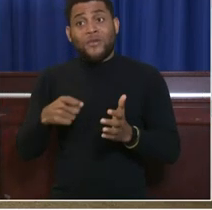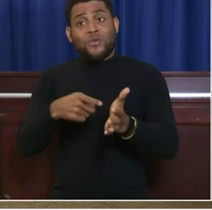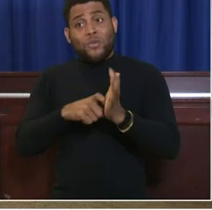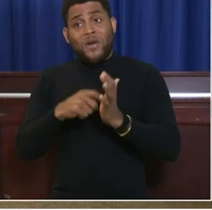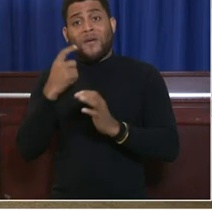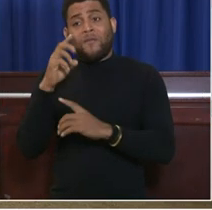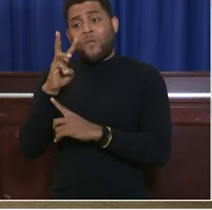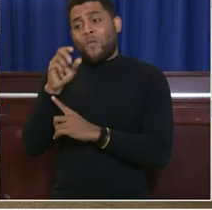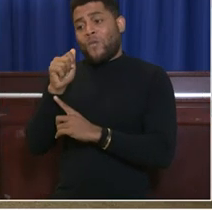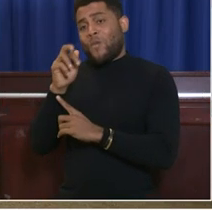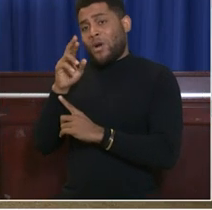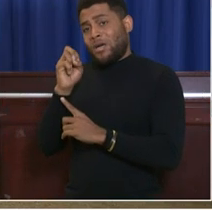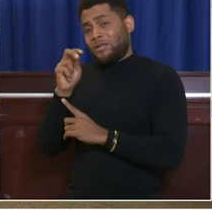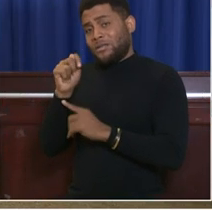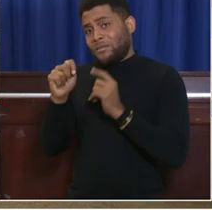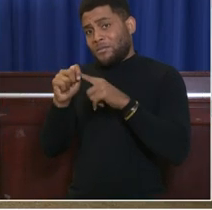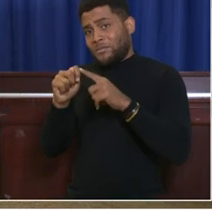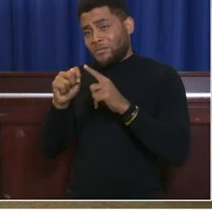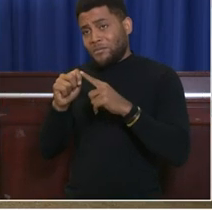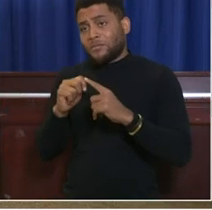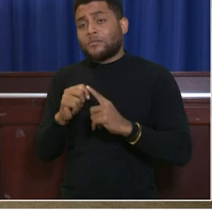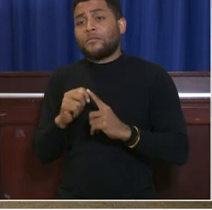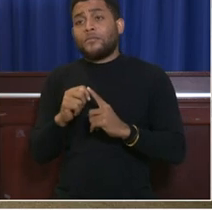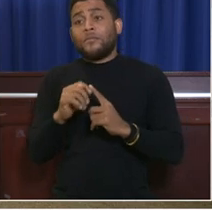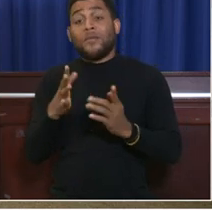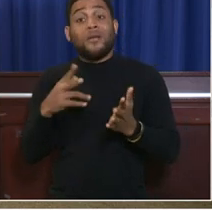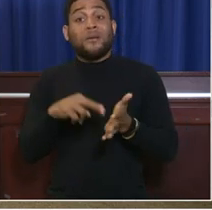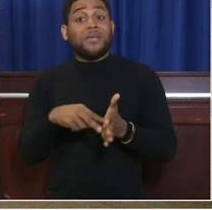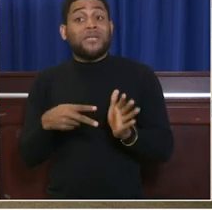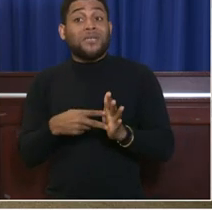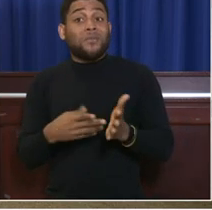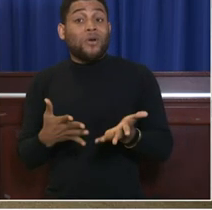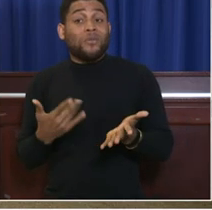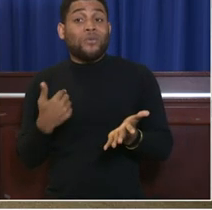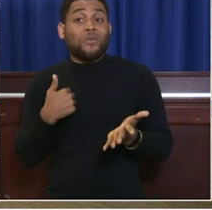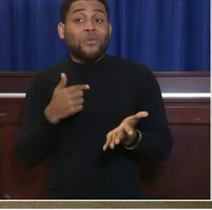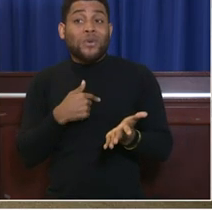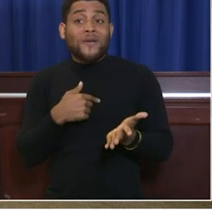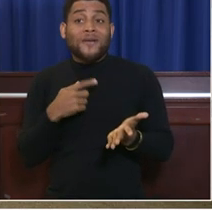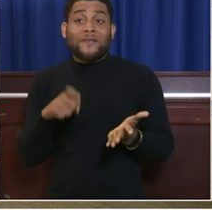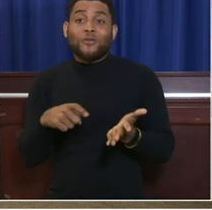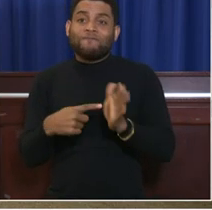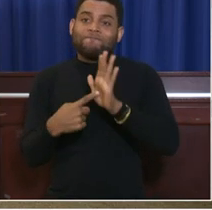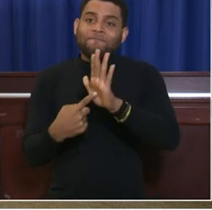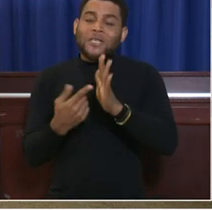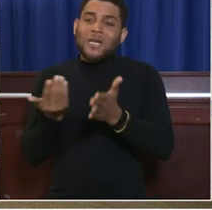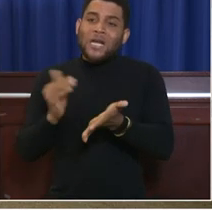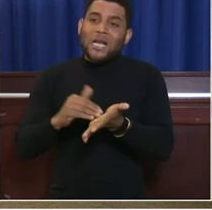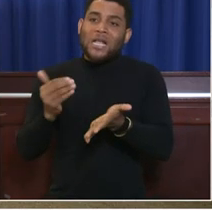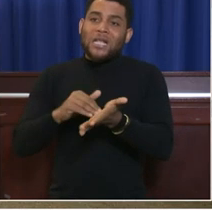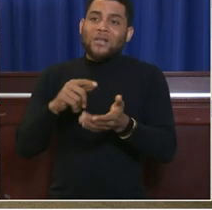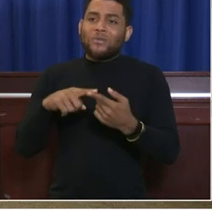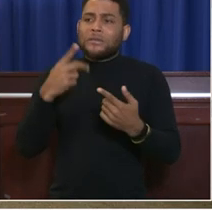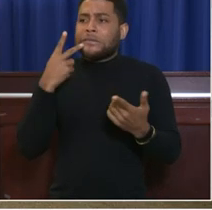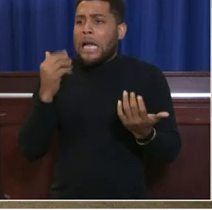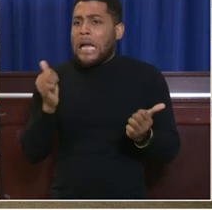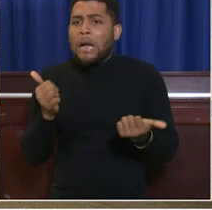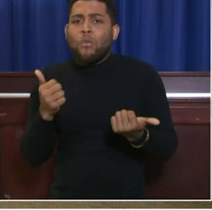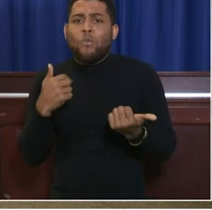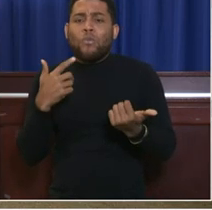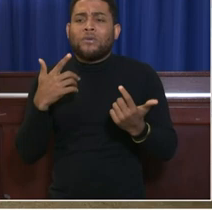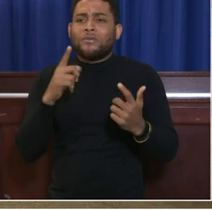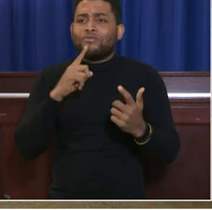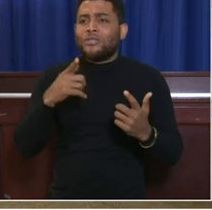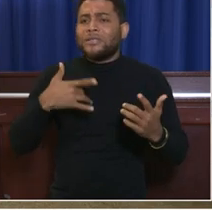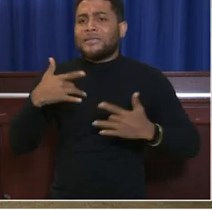This is just another data point in the point that we continue to make that we are seeing in an alarming trend individuals who are